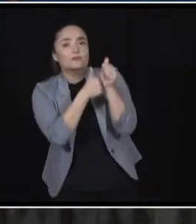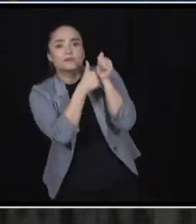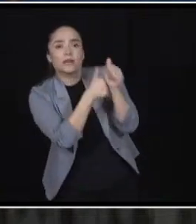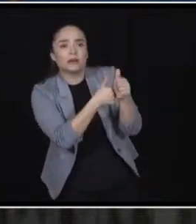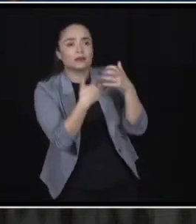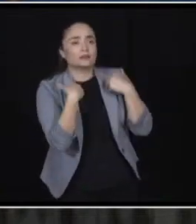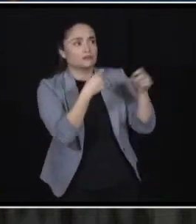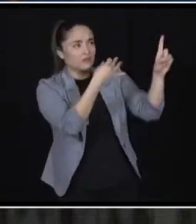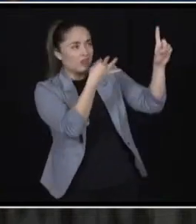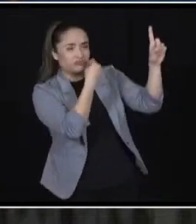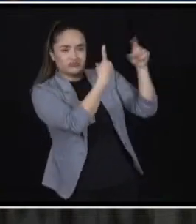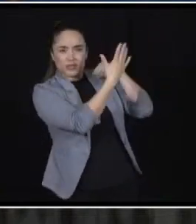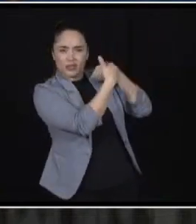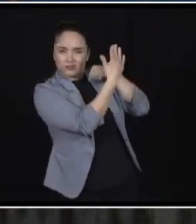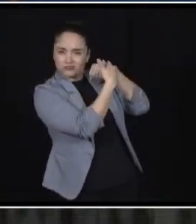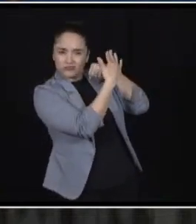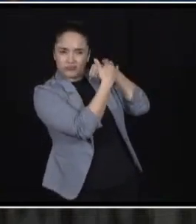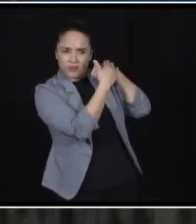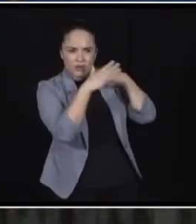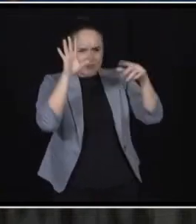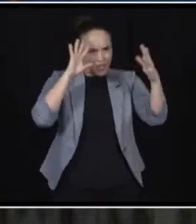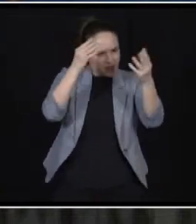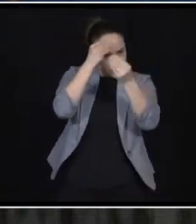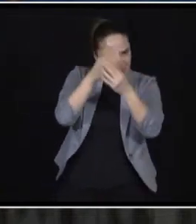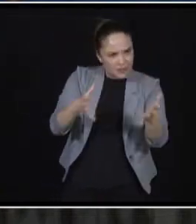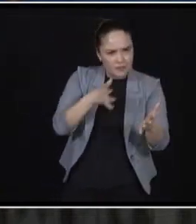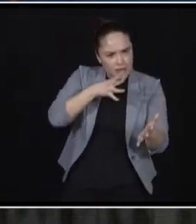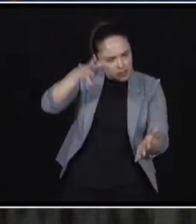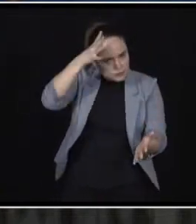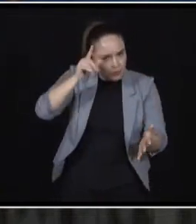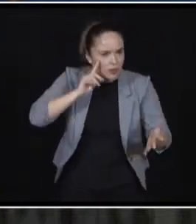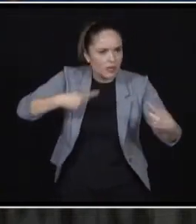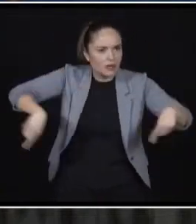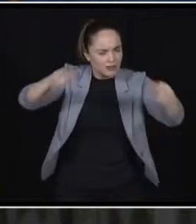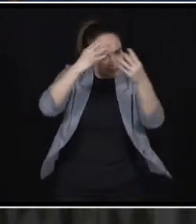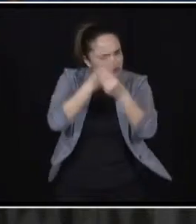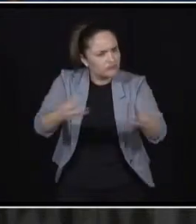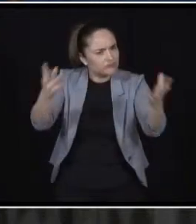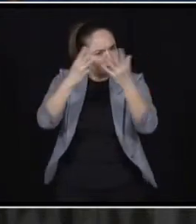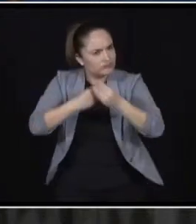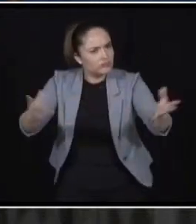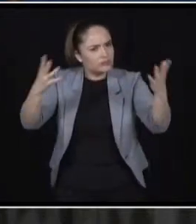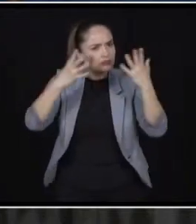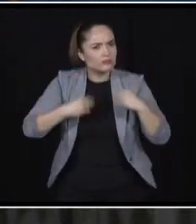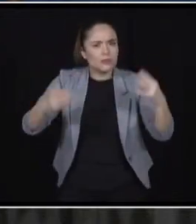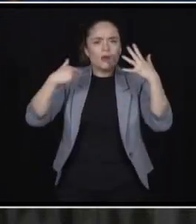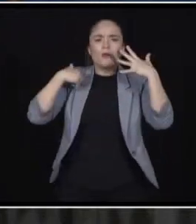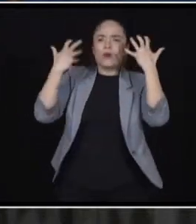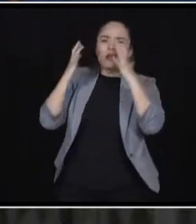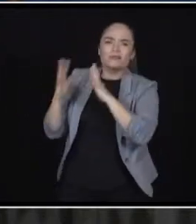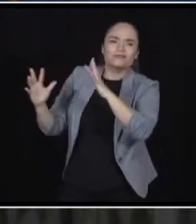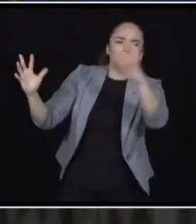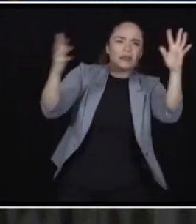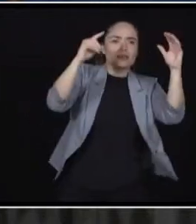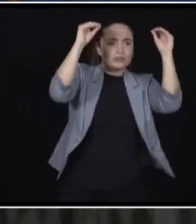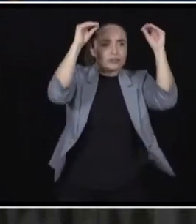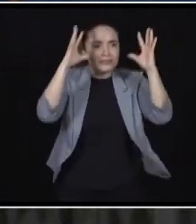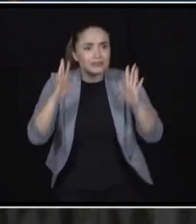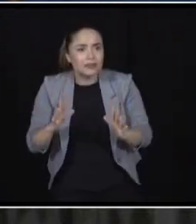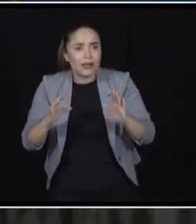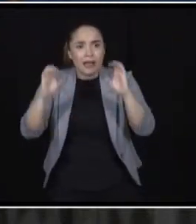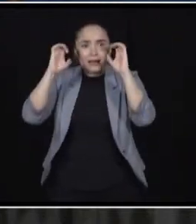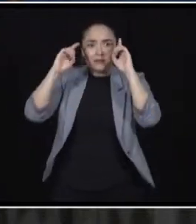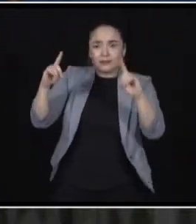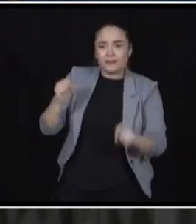is recommended. I want to commend our teachers, our education staff, our childcare workers for their incredible public